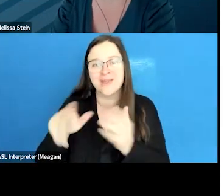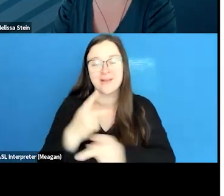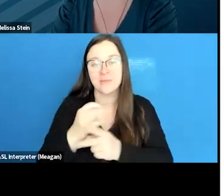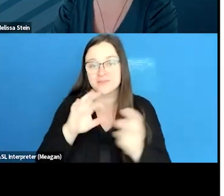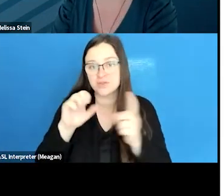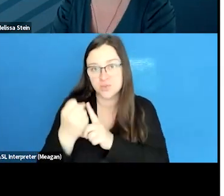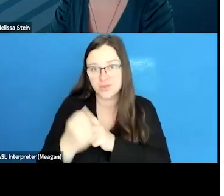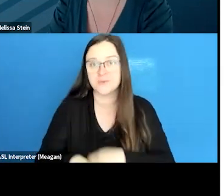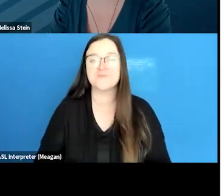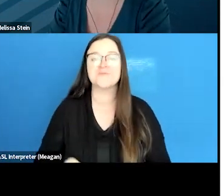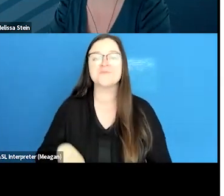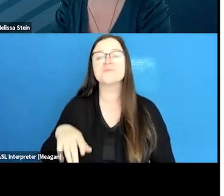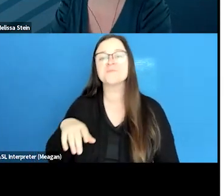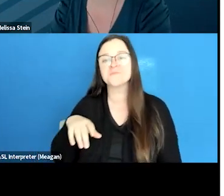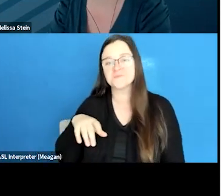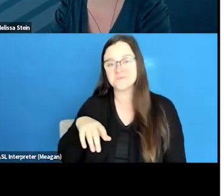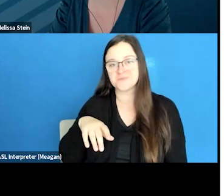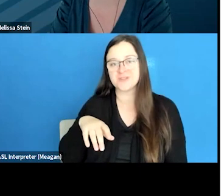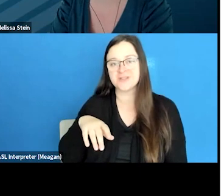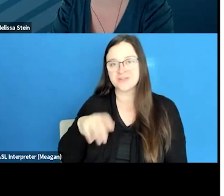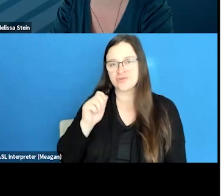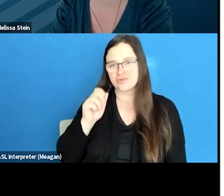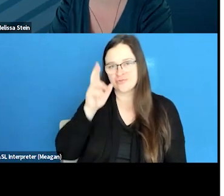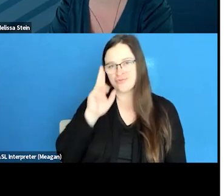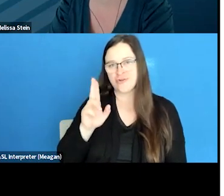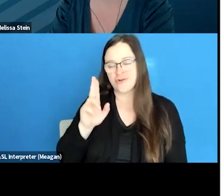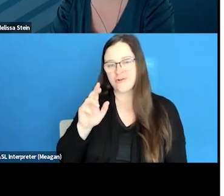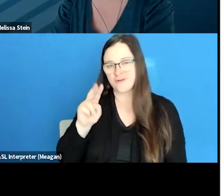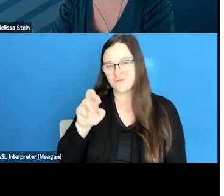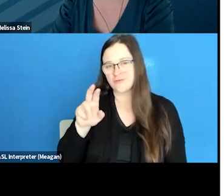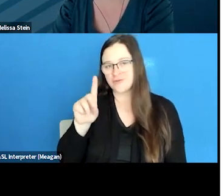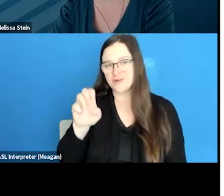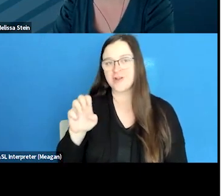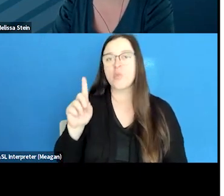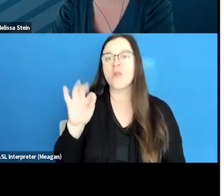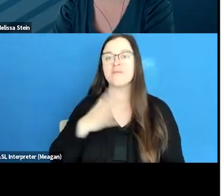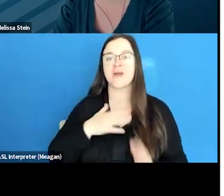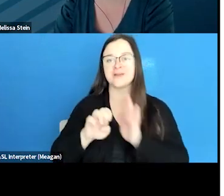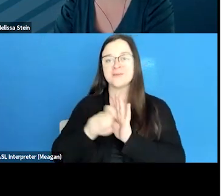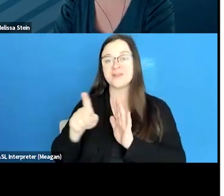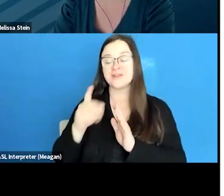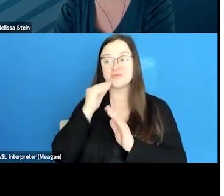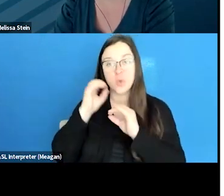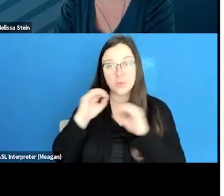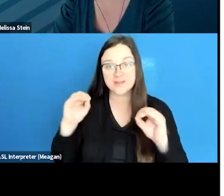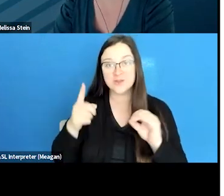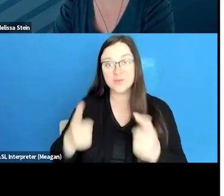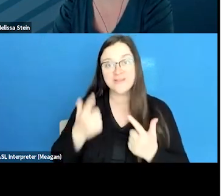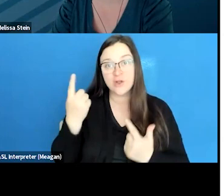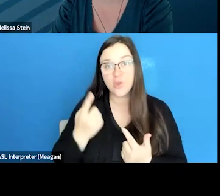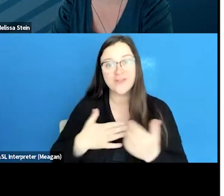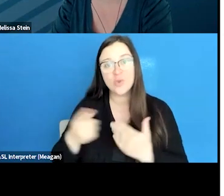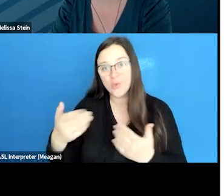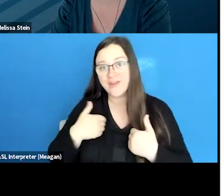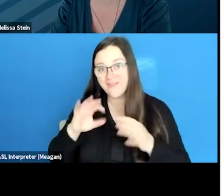example that I gave of our participant who was, he was homeless, living alone, even despite the fact that he had family, because of